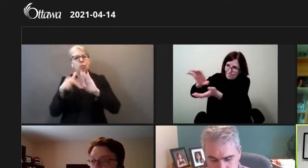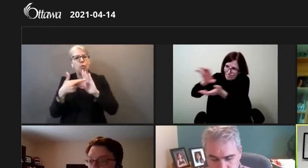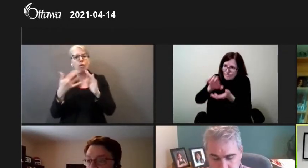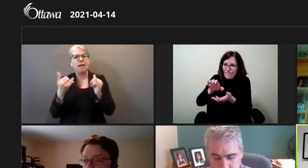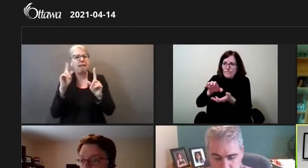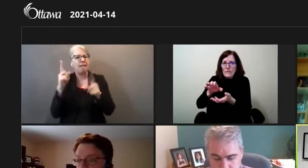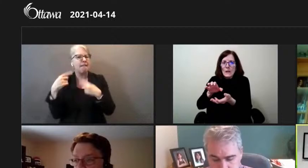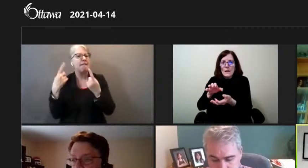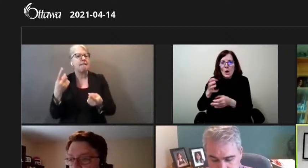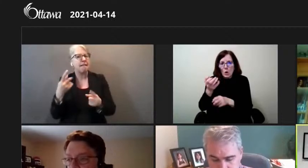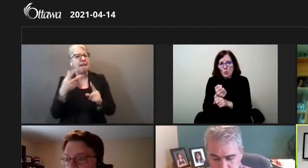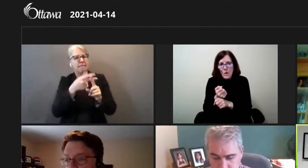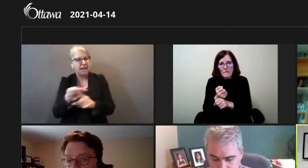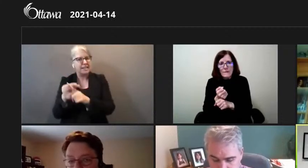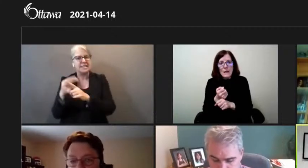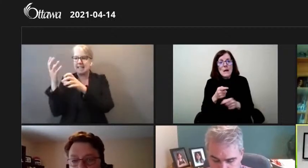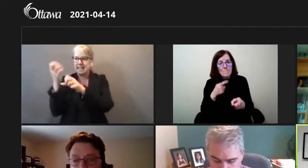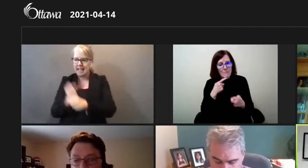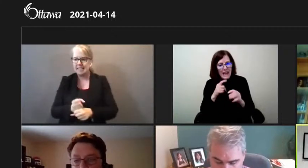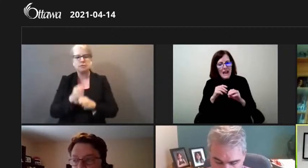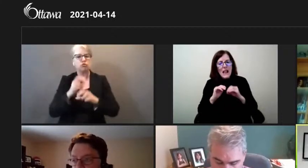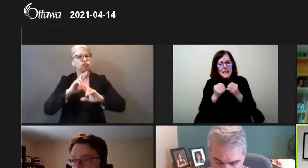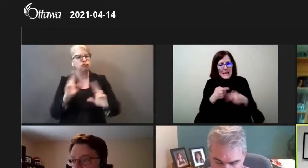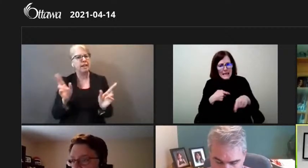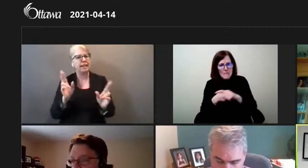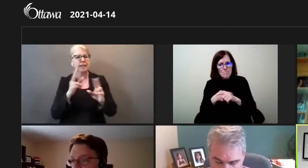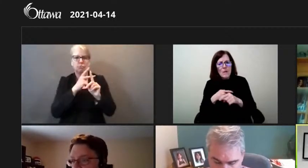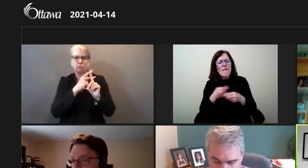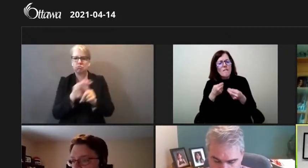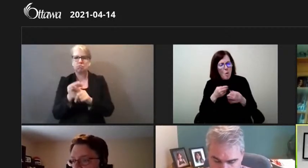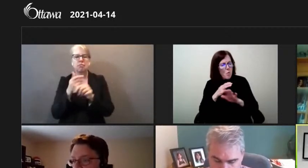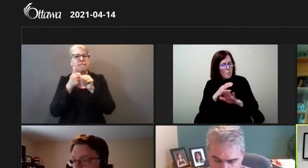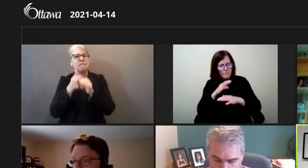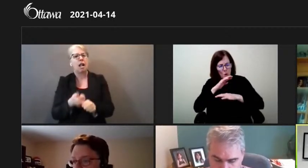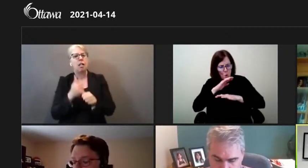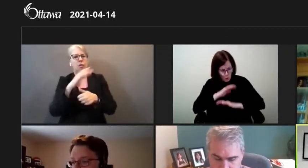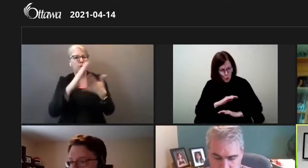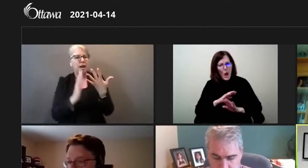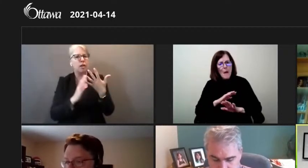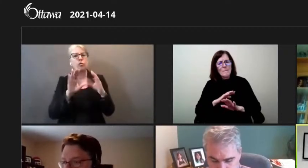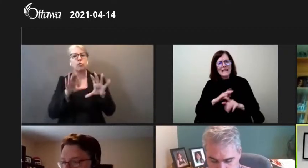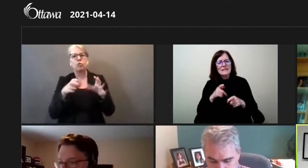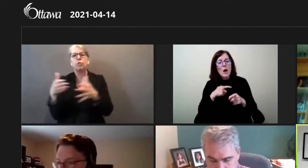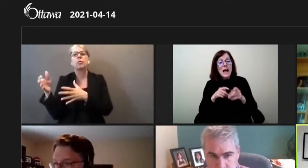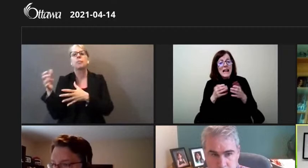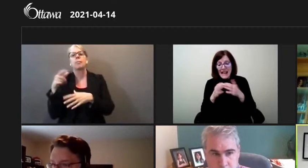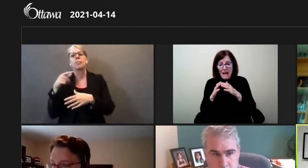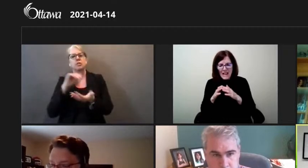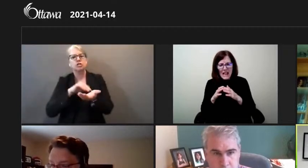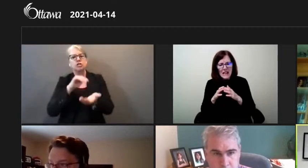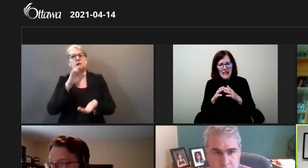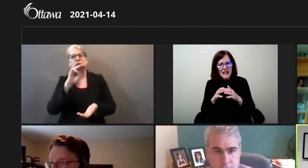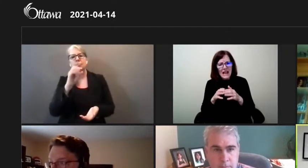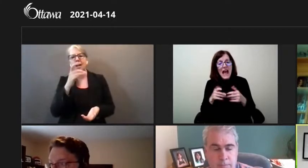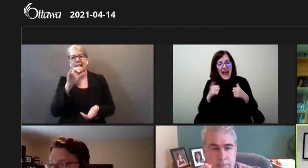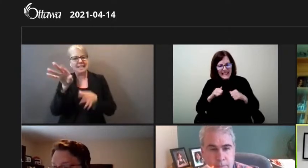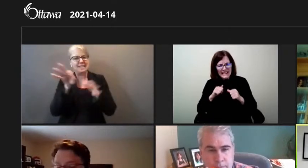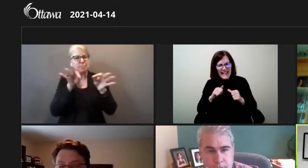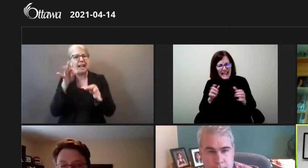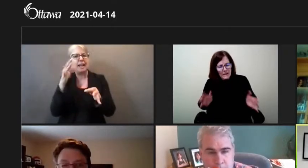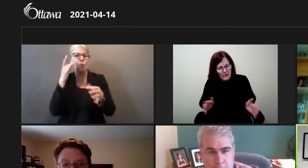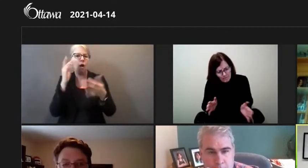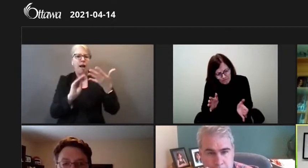vaccines in arms. When we get it, it goes in people's arms by the priority groups. The Dr. Matlotny explained why those priority groups have to get it first.